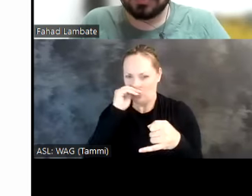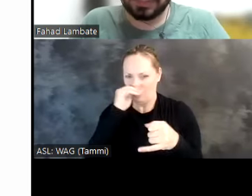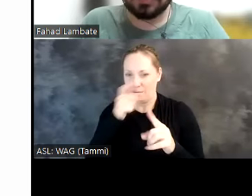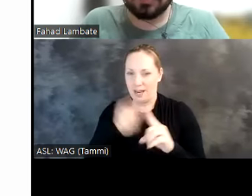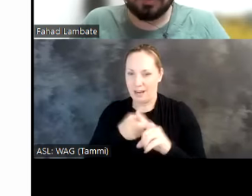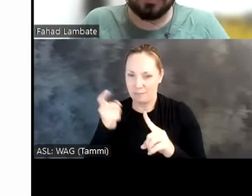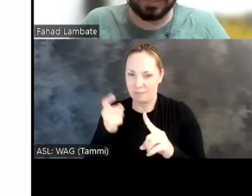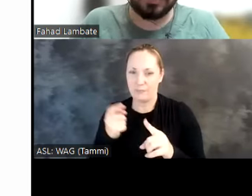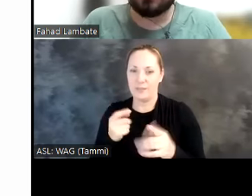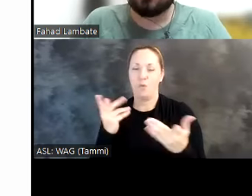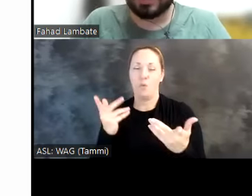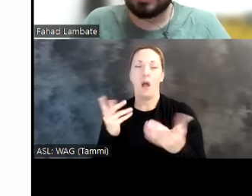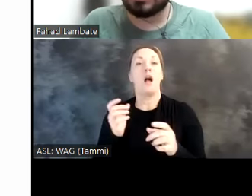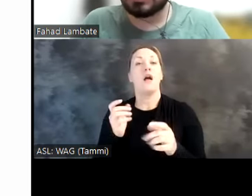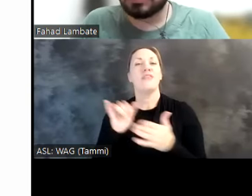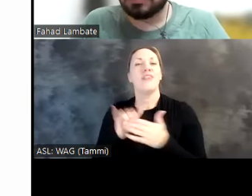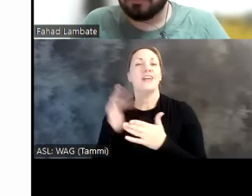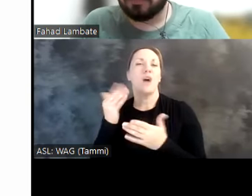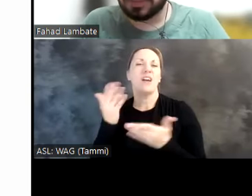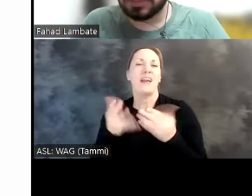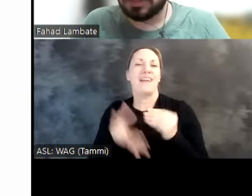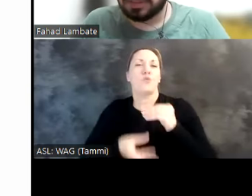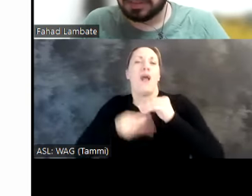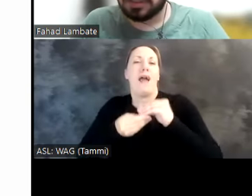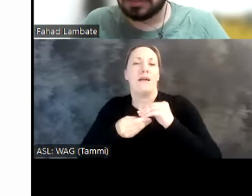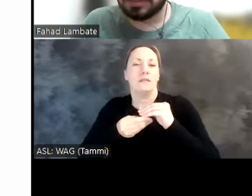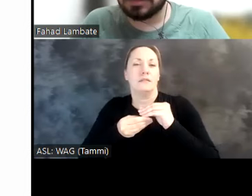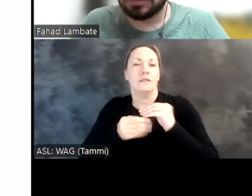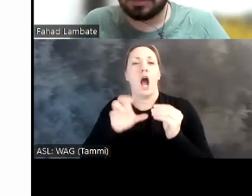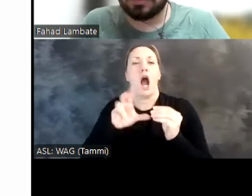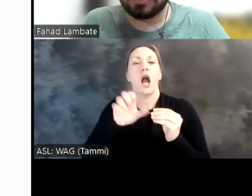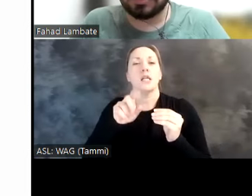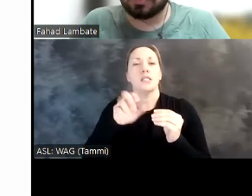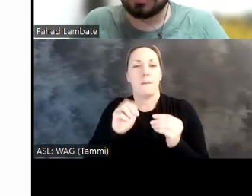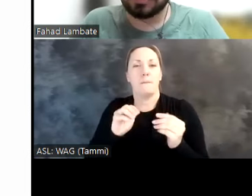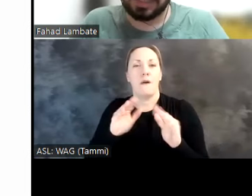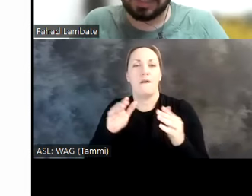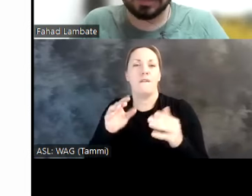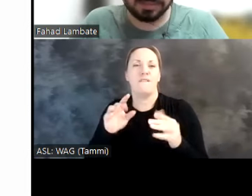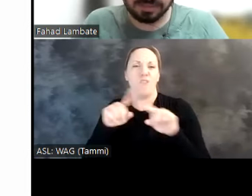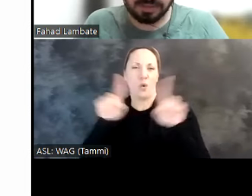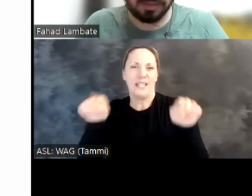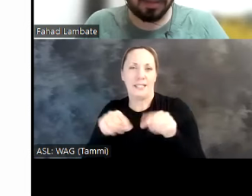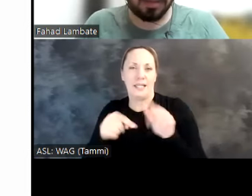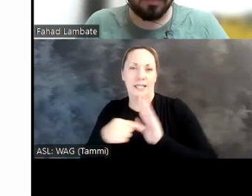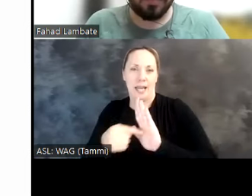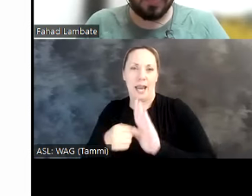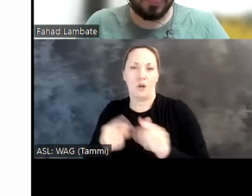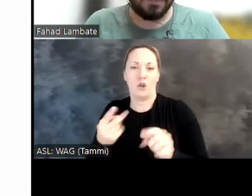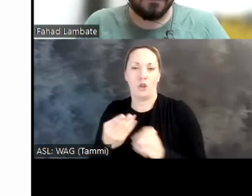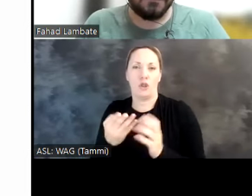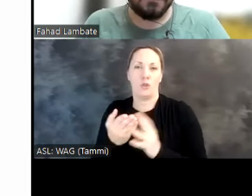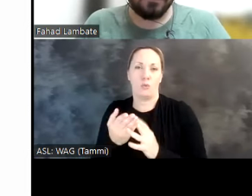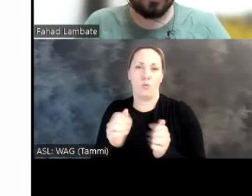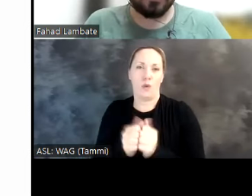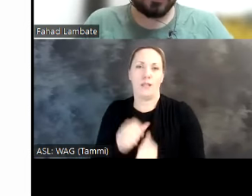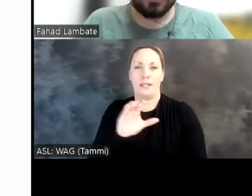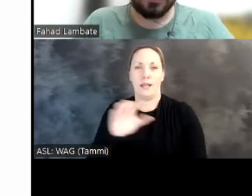So that's why you might have to add a custom focus indicator in such scenarios through CSS.